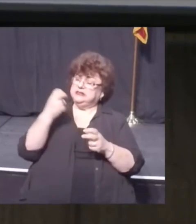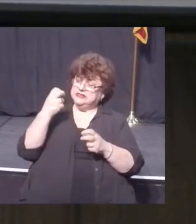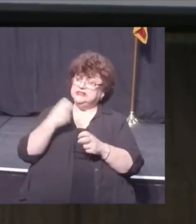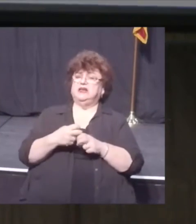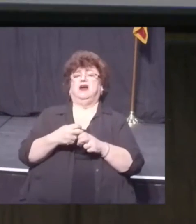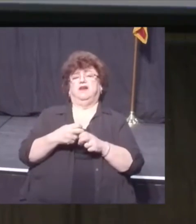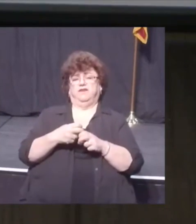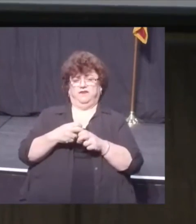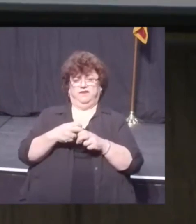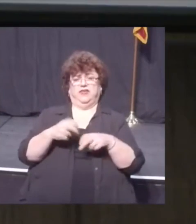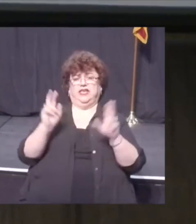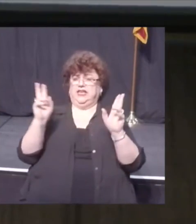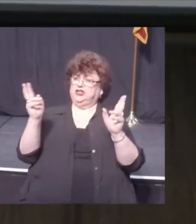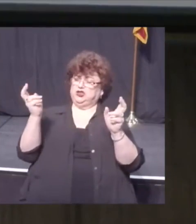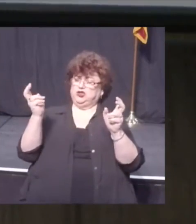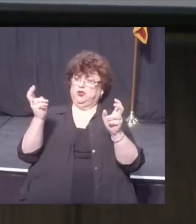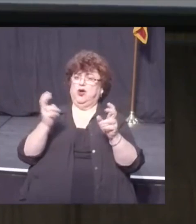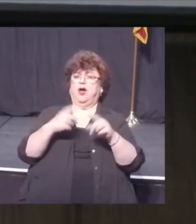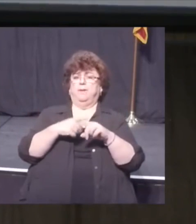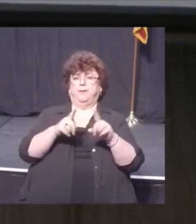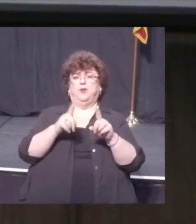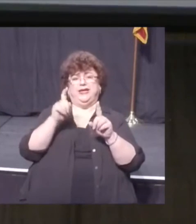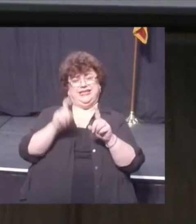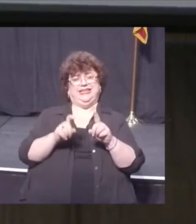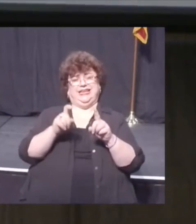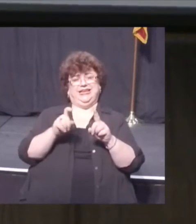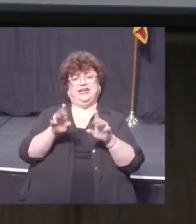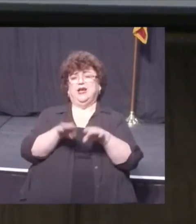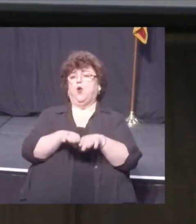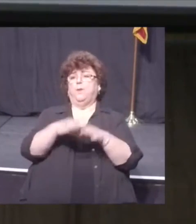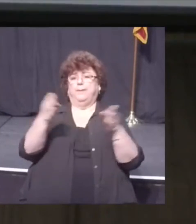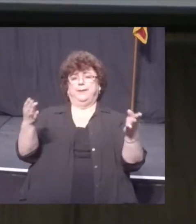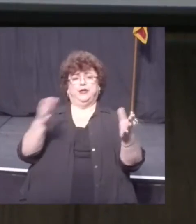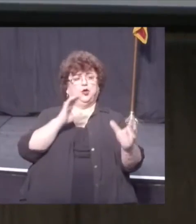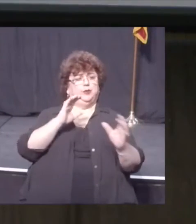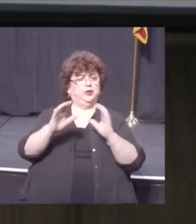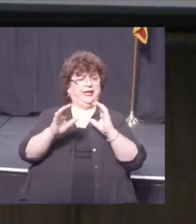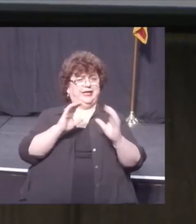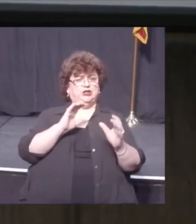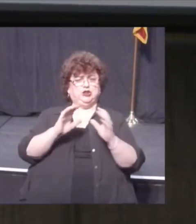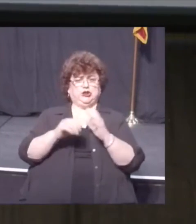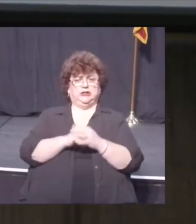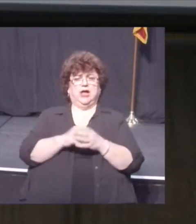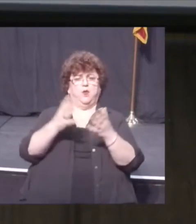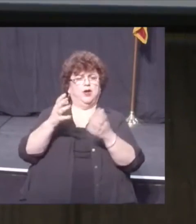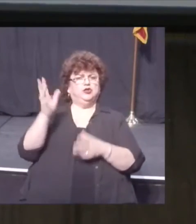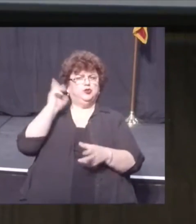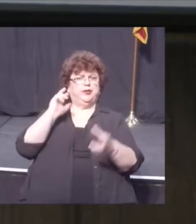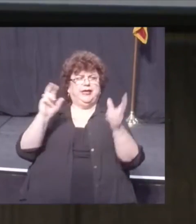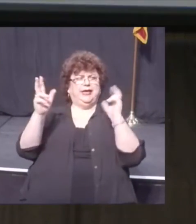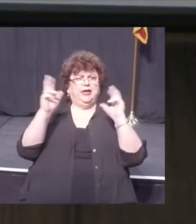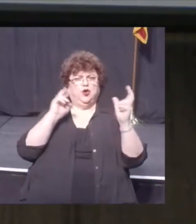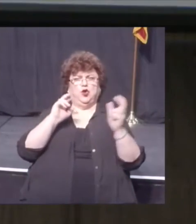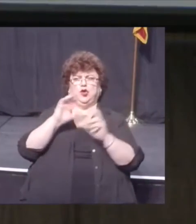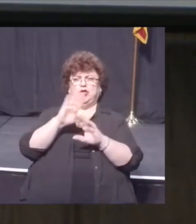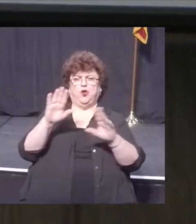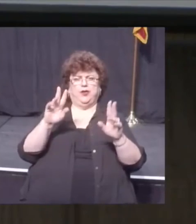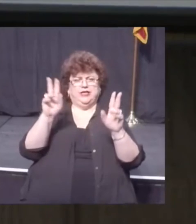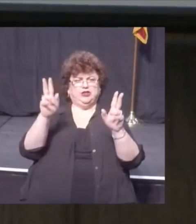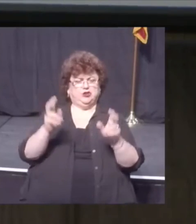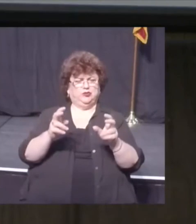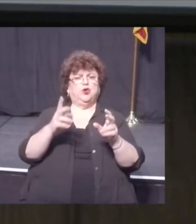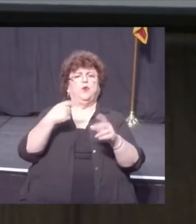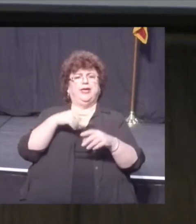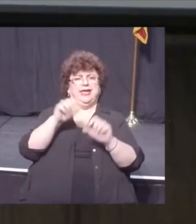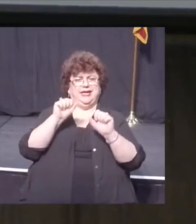issue, but I would say this: let's keep the lines of communication open. Let's hear from you. Let's hear your issues so that we can ensure